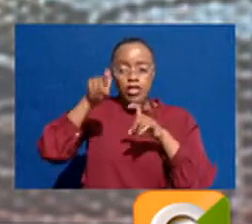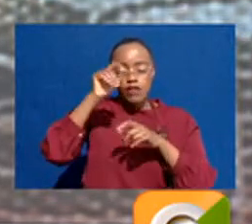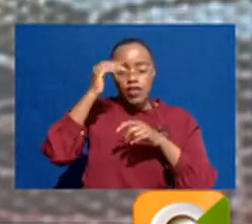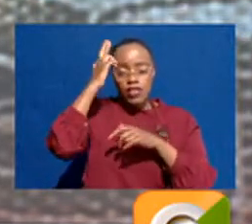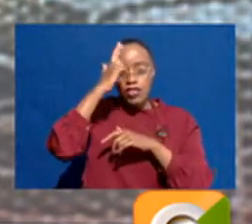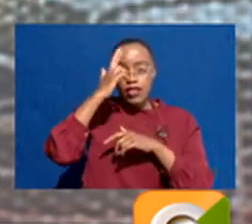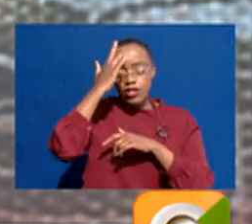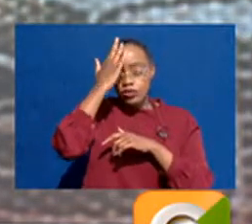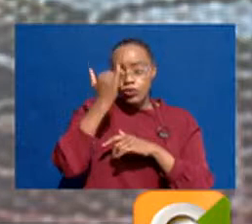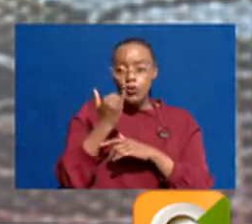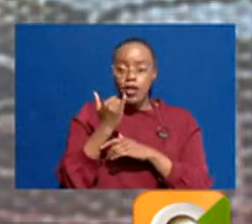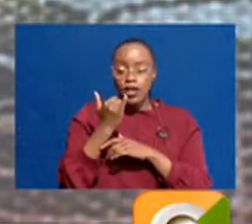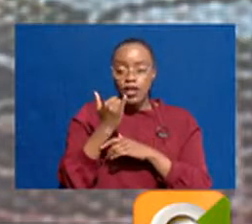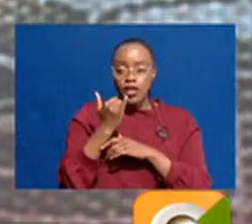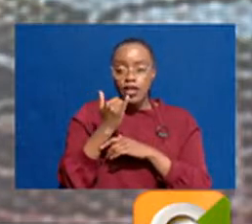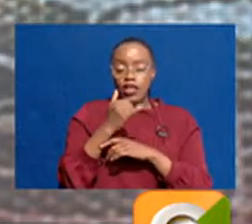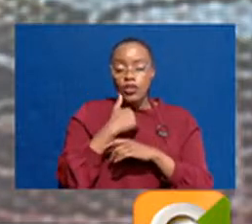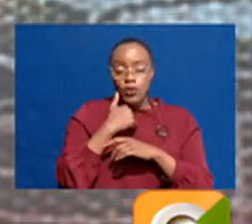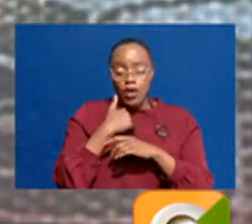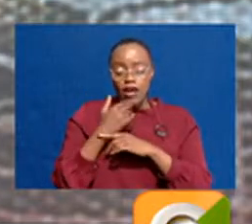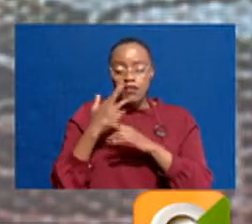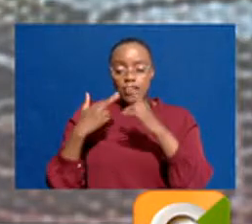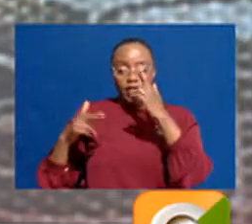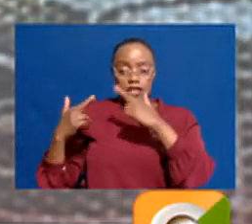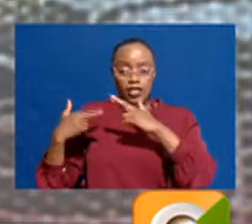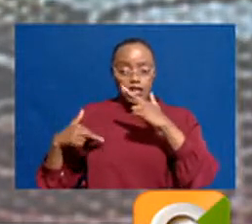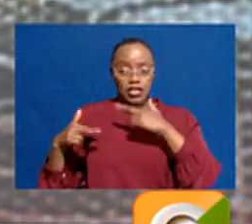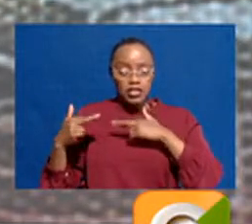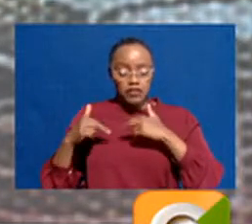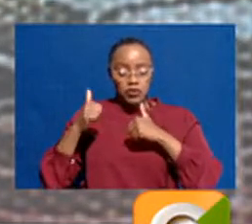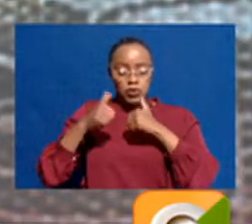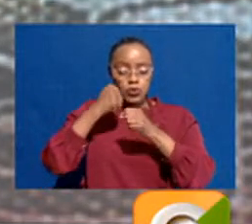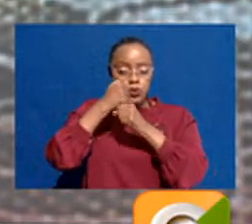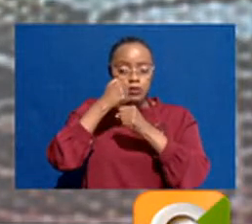why we went through the review.